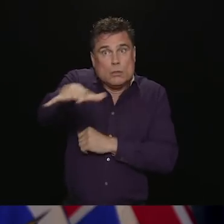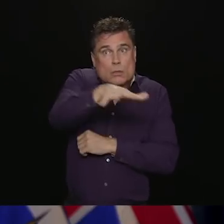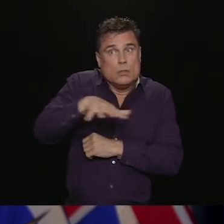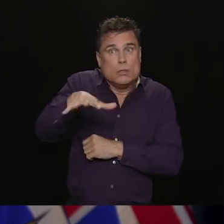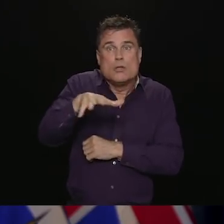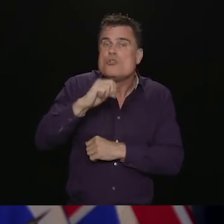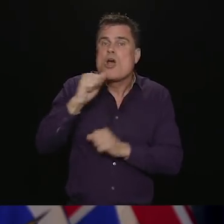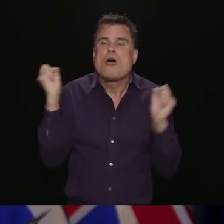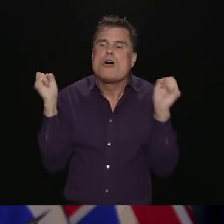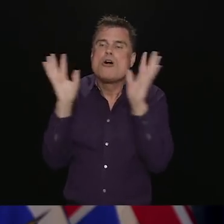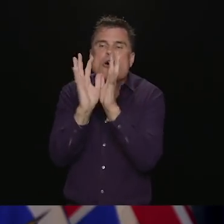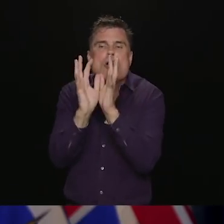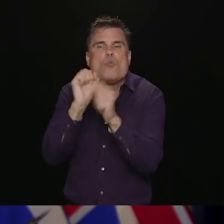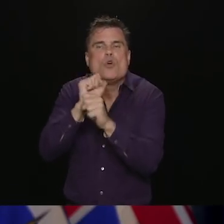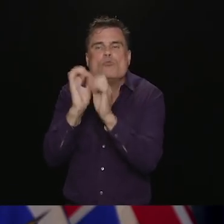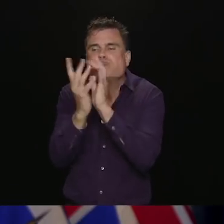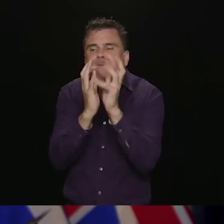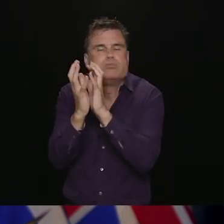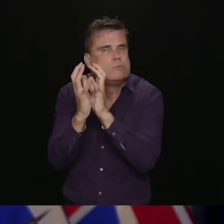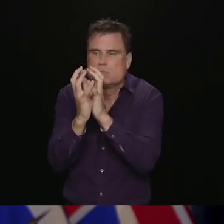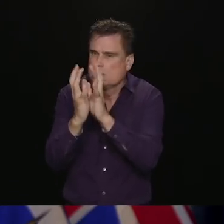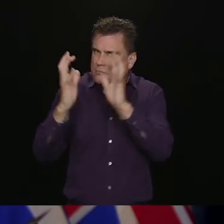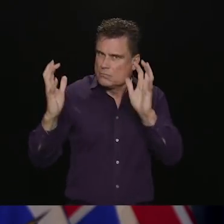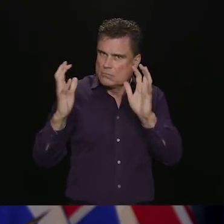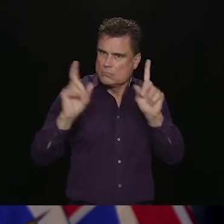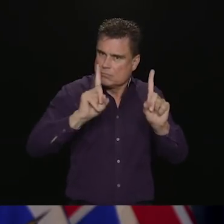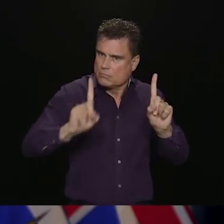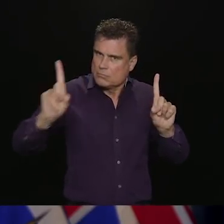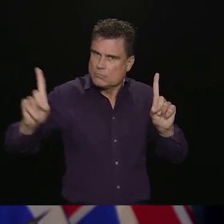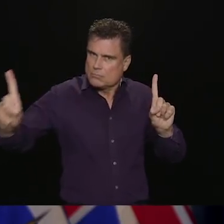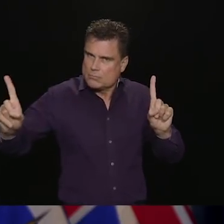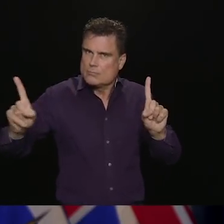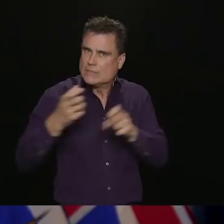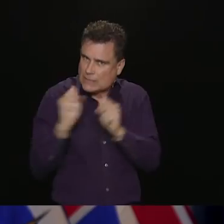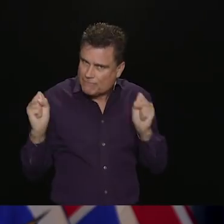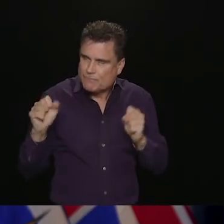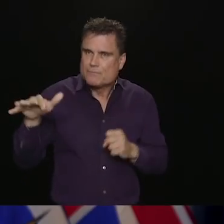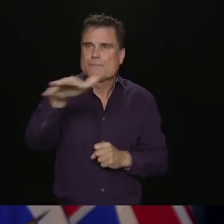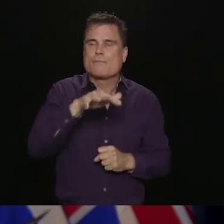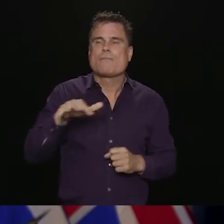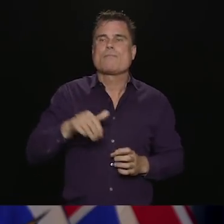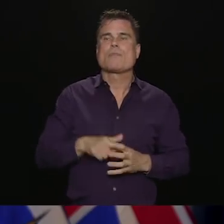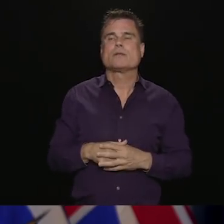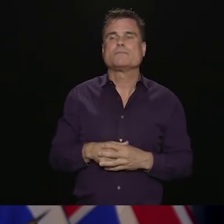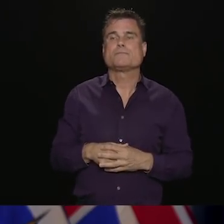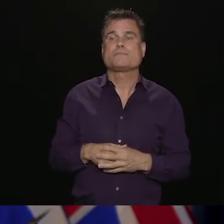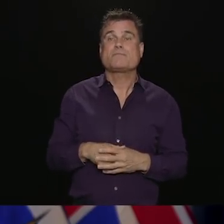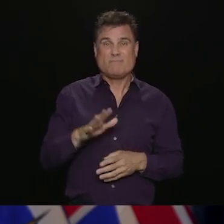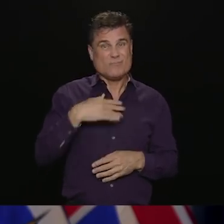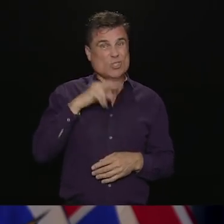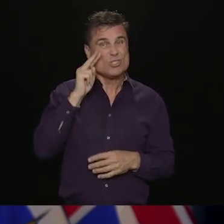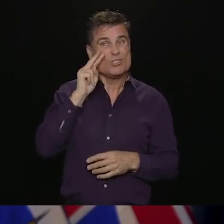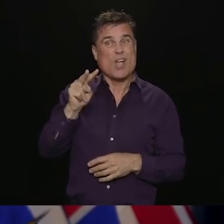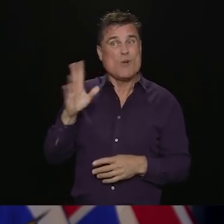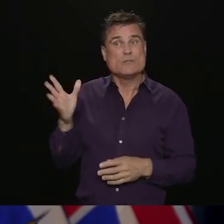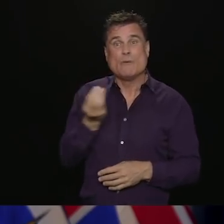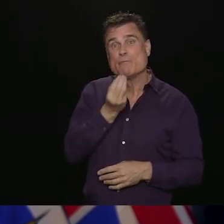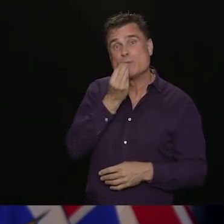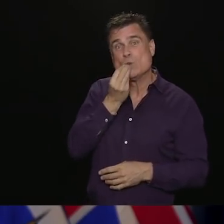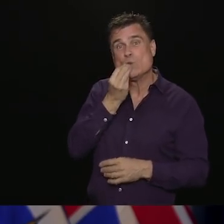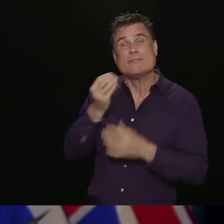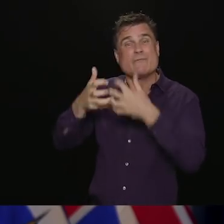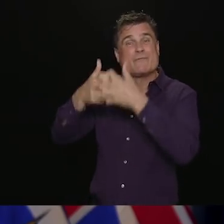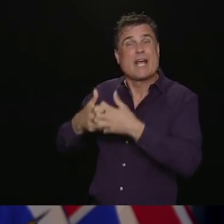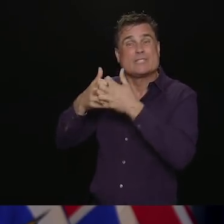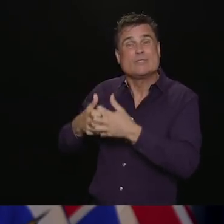and having the potential for spread. We know that we've seen it in staff in places like food processing plants, and we've taken measures to